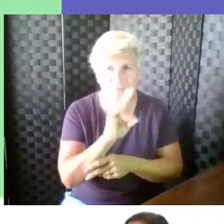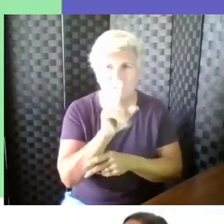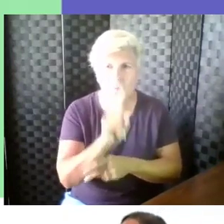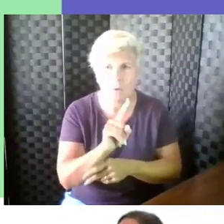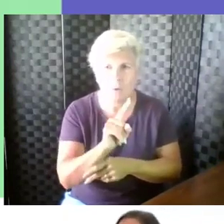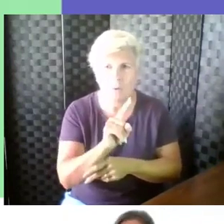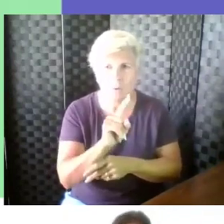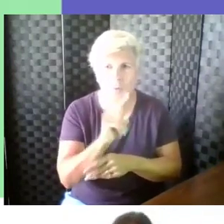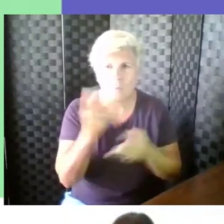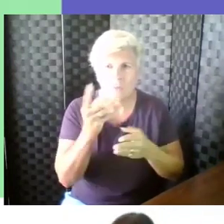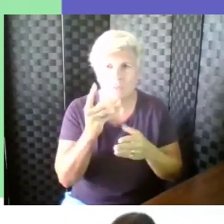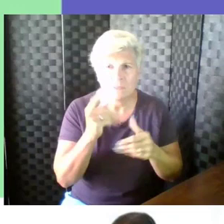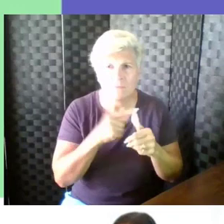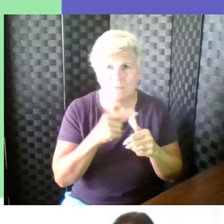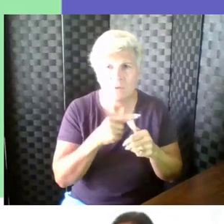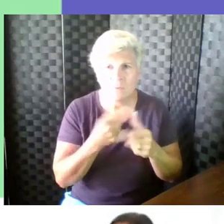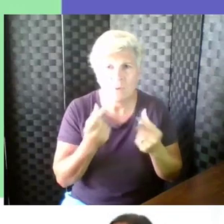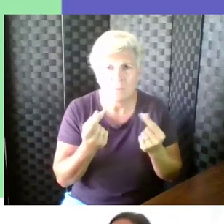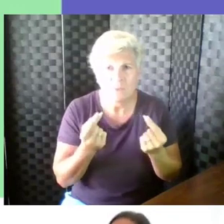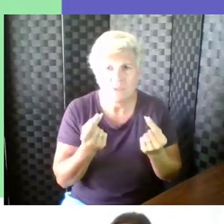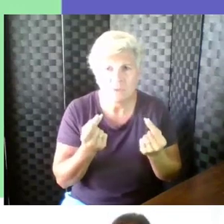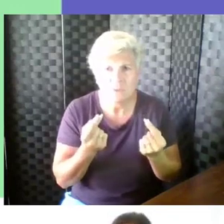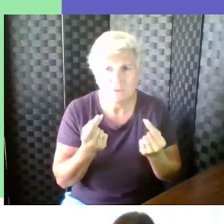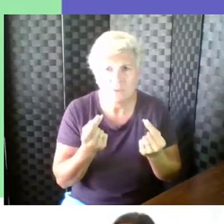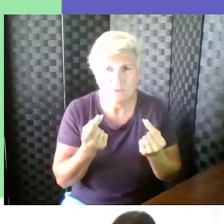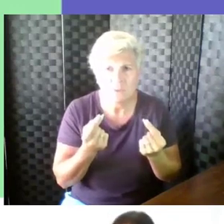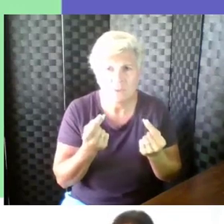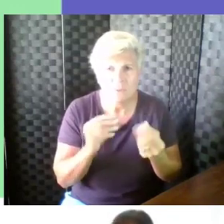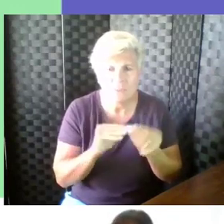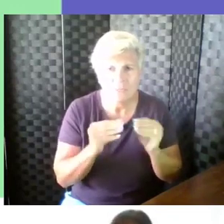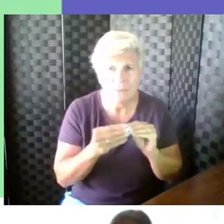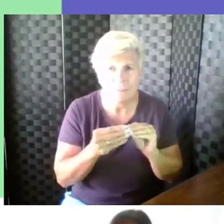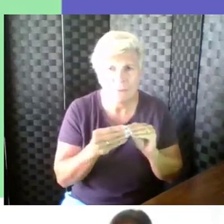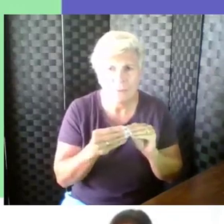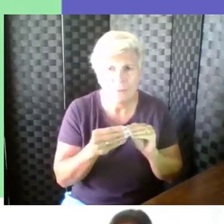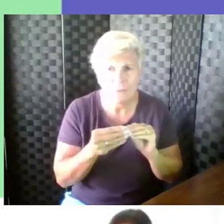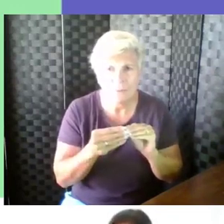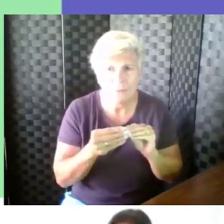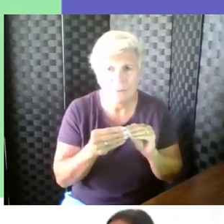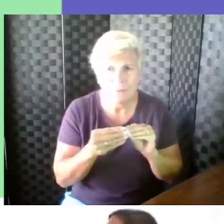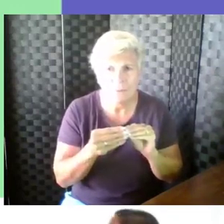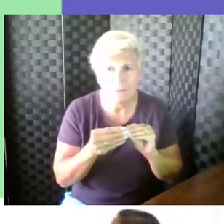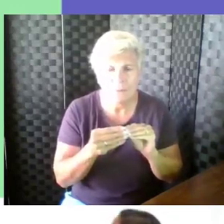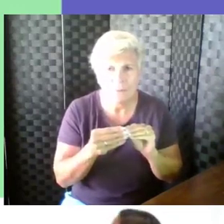471. What's the first step here, guys? What do I need to do with that number?